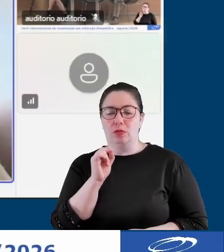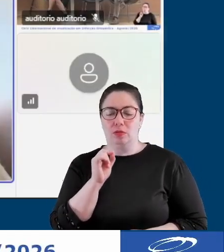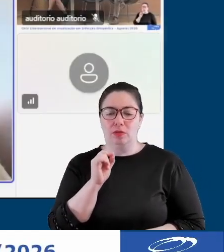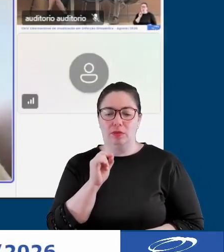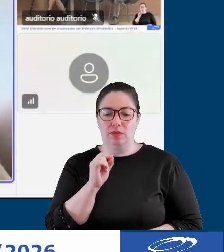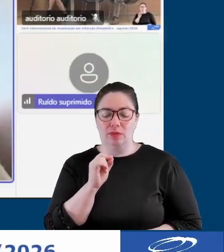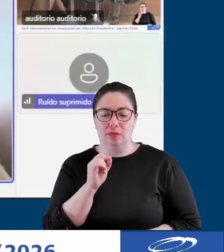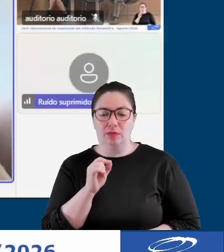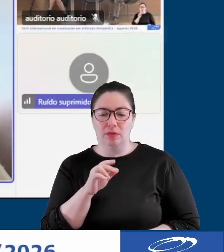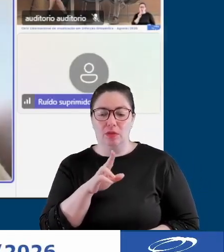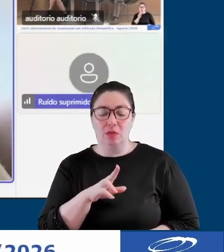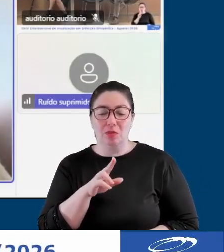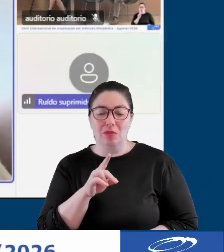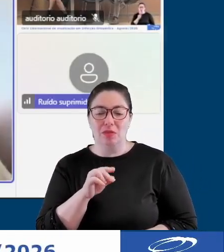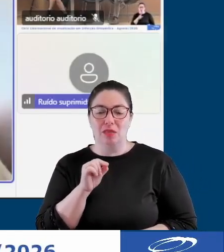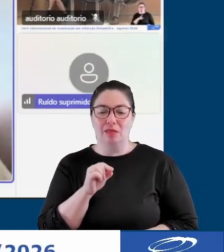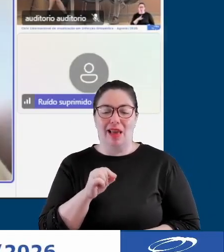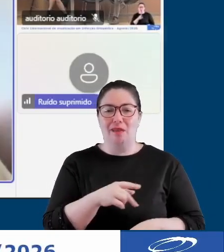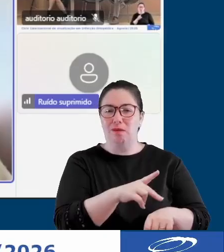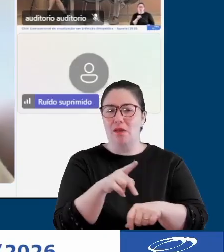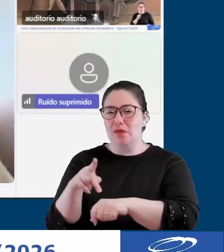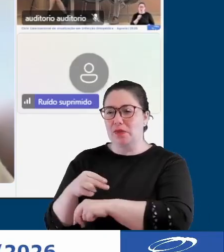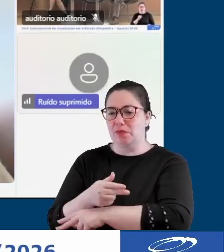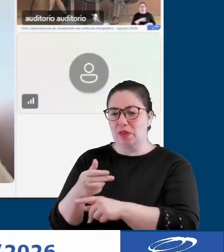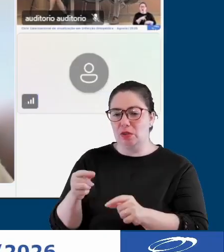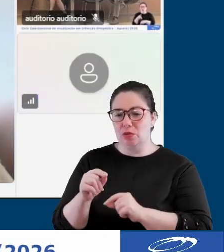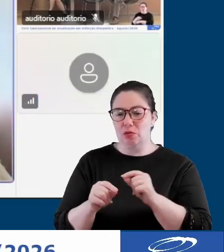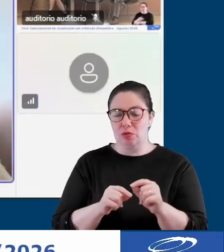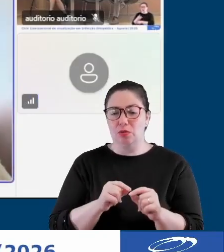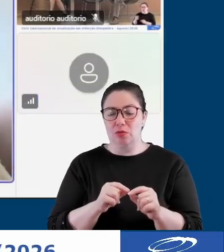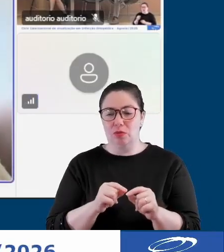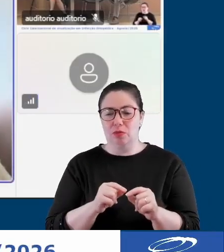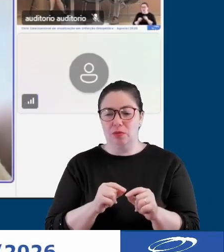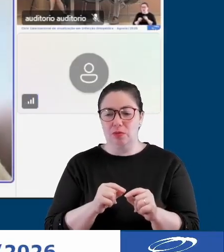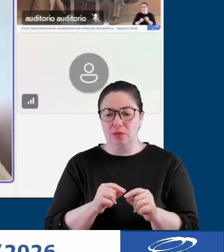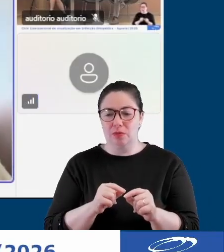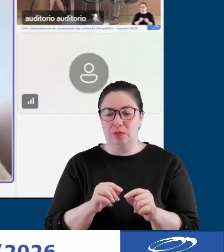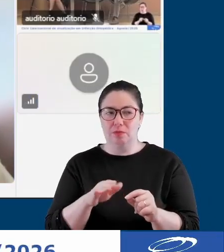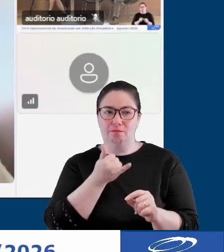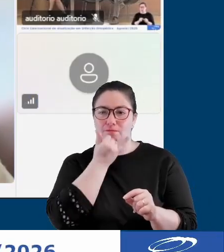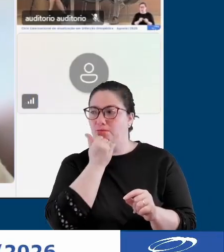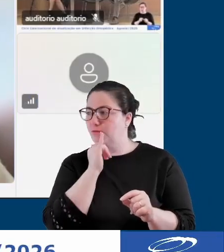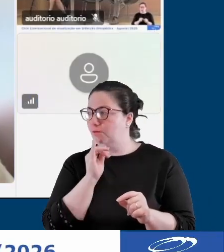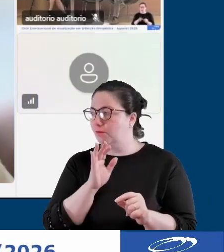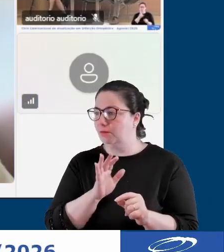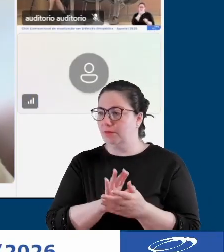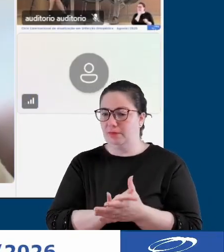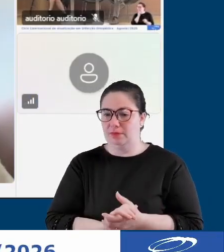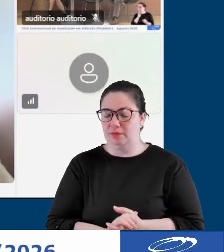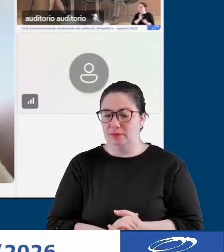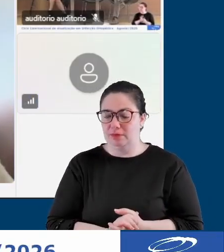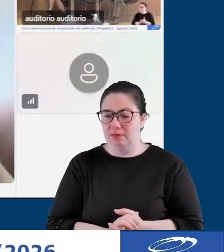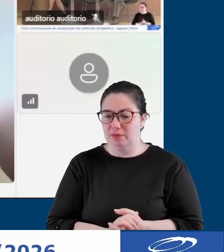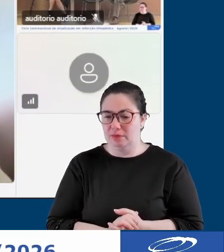how well it penetrates. Okay, just checking. Thank you. Então, Yeah. Sorry. Do you want to say some more?